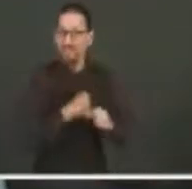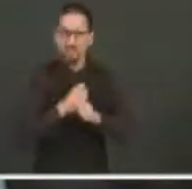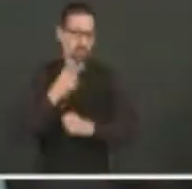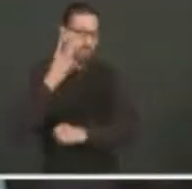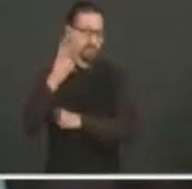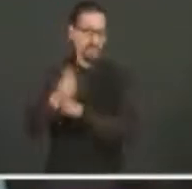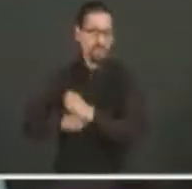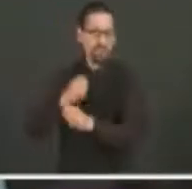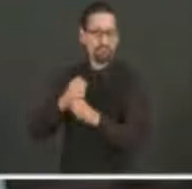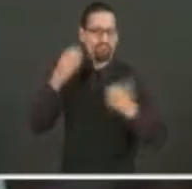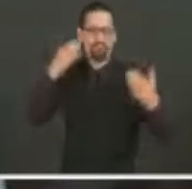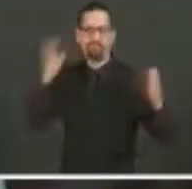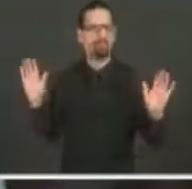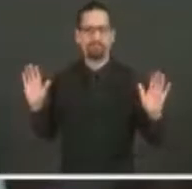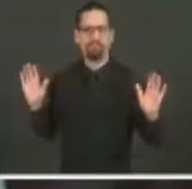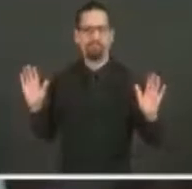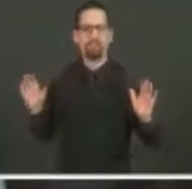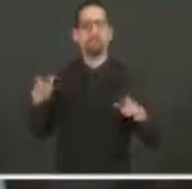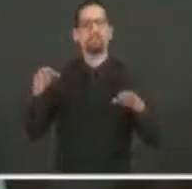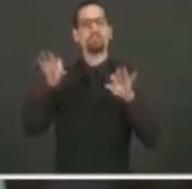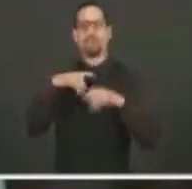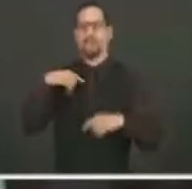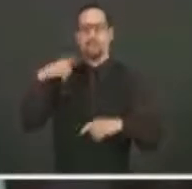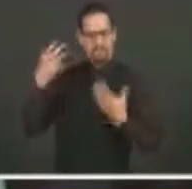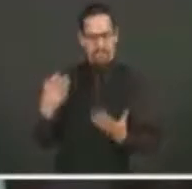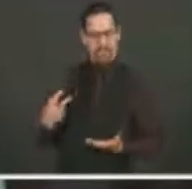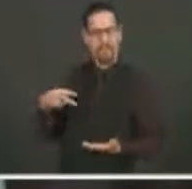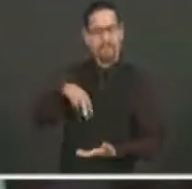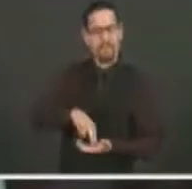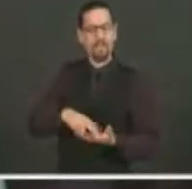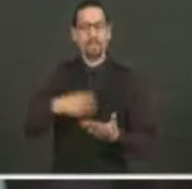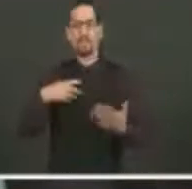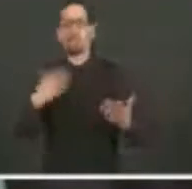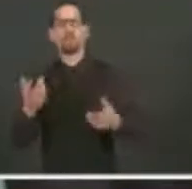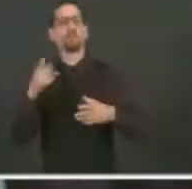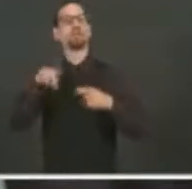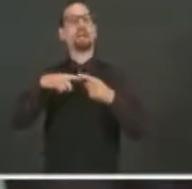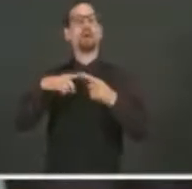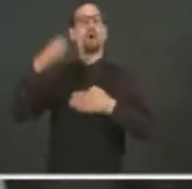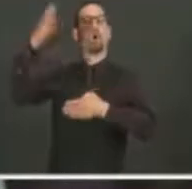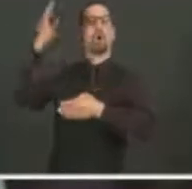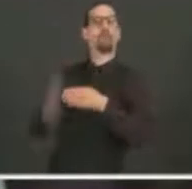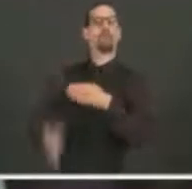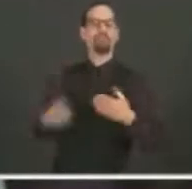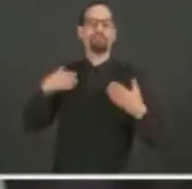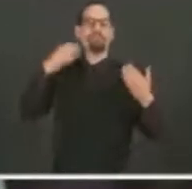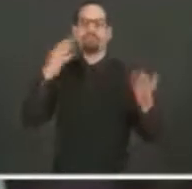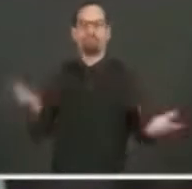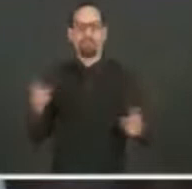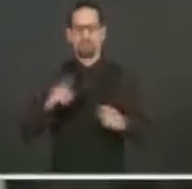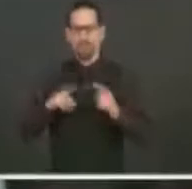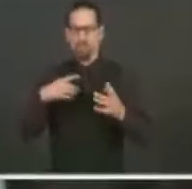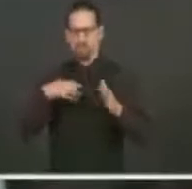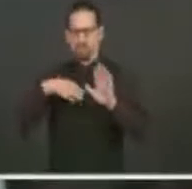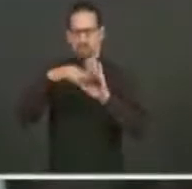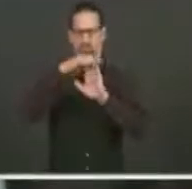of telling everyone exactly what to do, exactly how to do it, but rather to provide you with